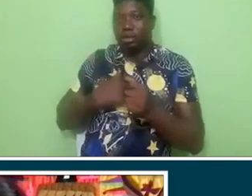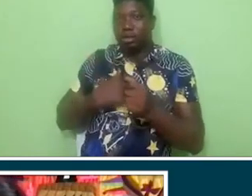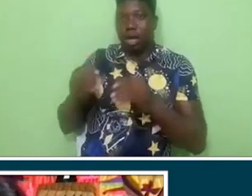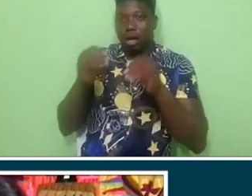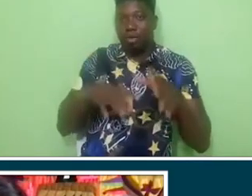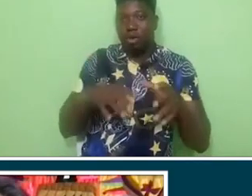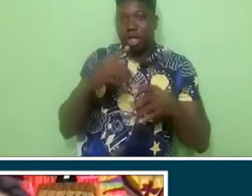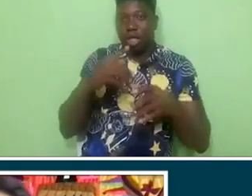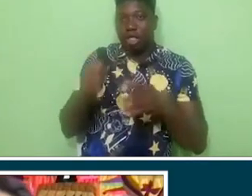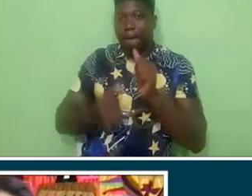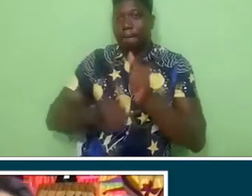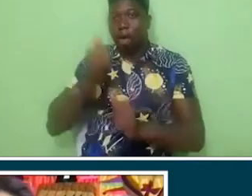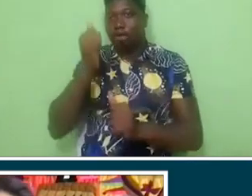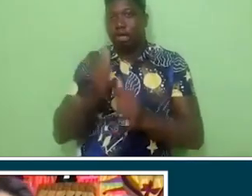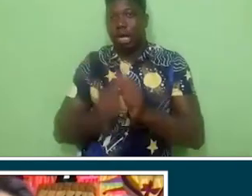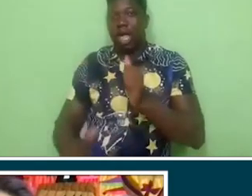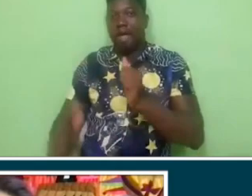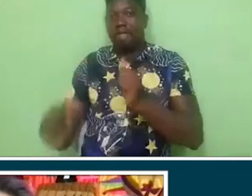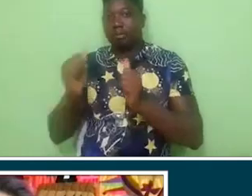Um,